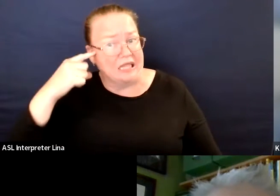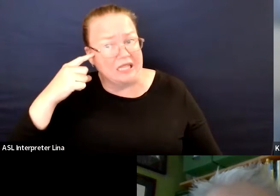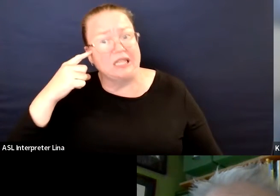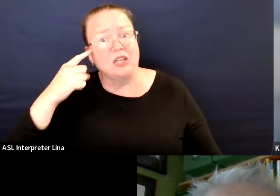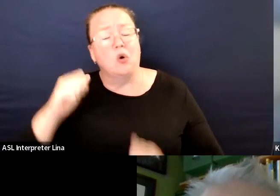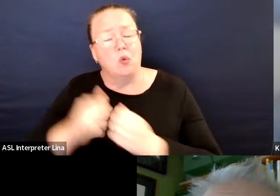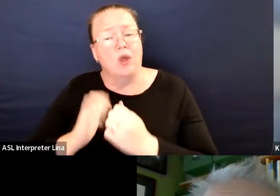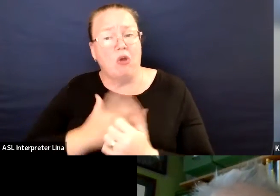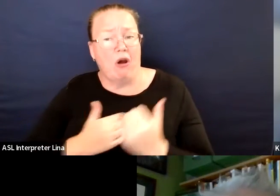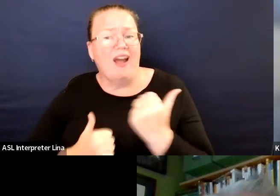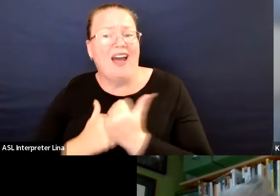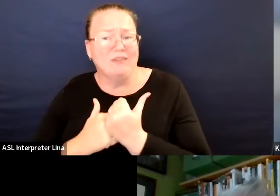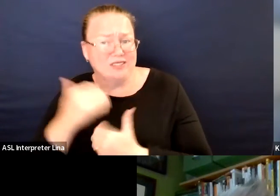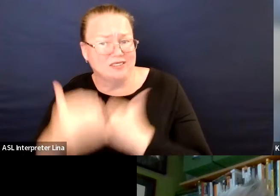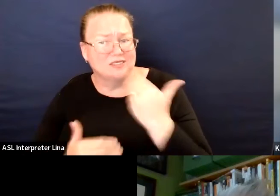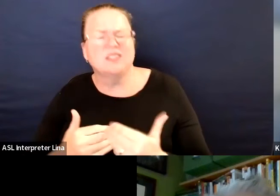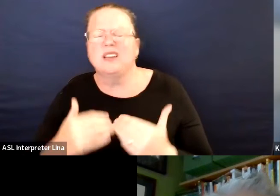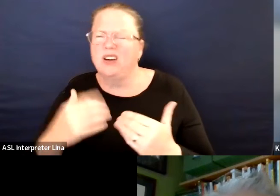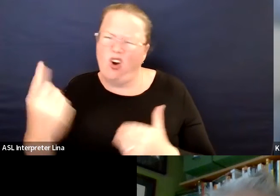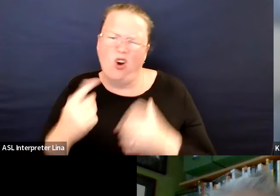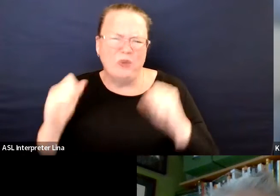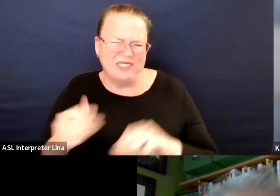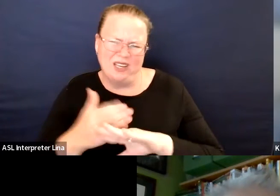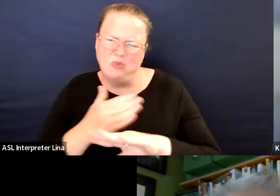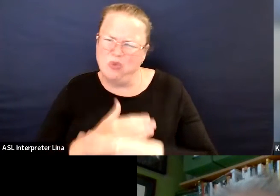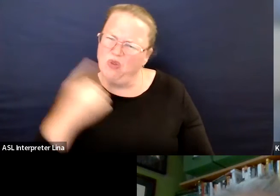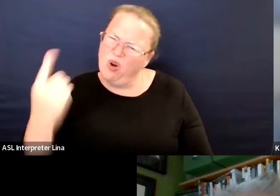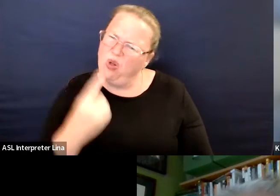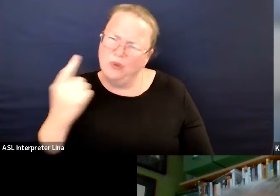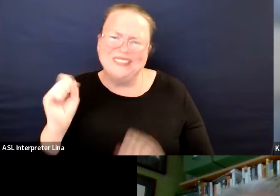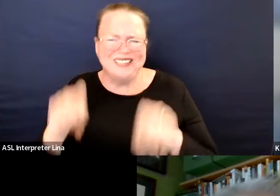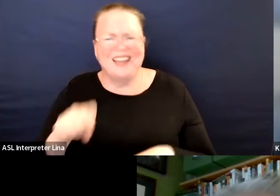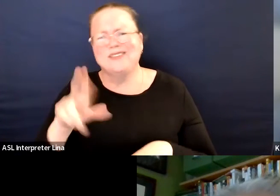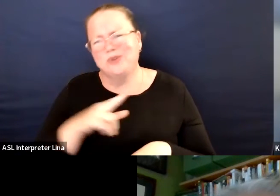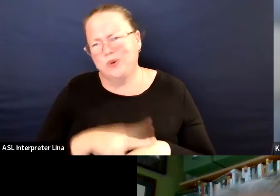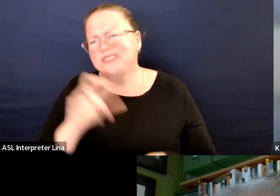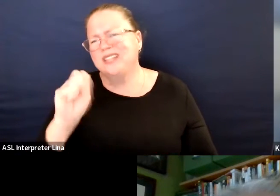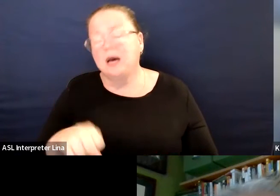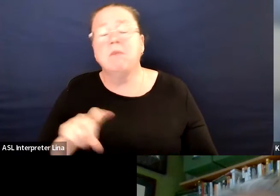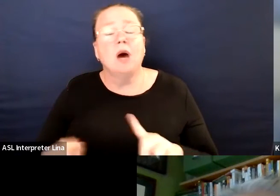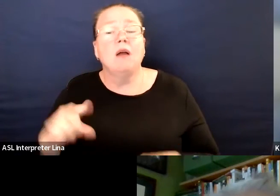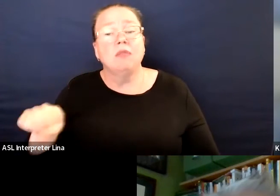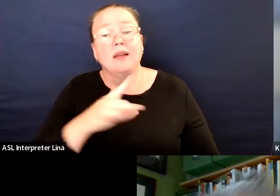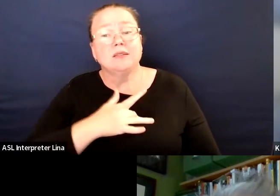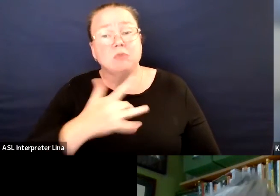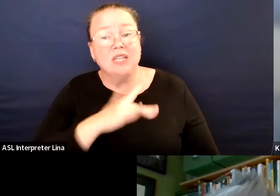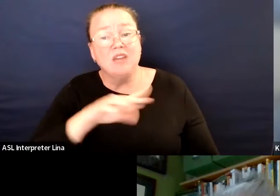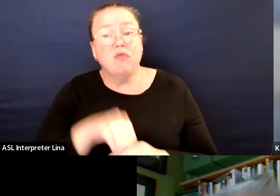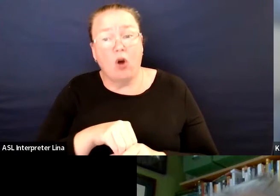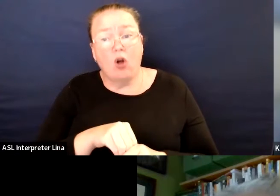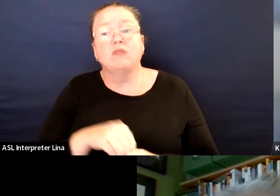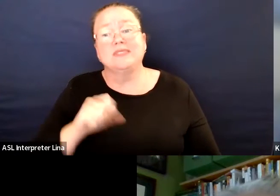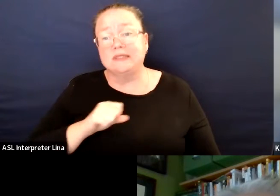our advocacy efforts. Of course, we can always do better. Of course, we can always do better. And they usually involve our